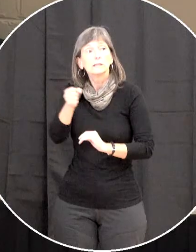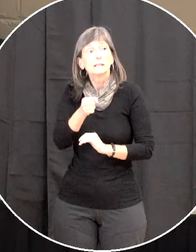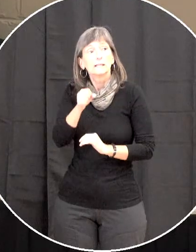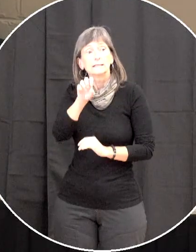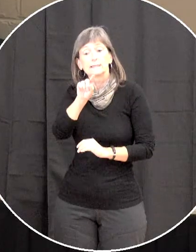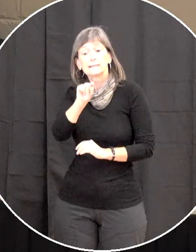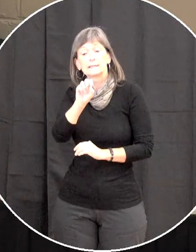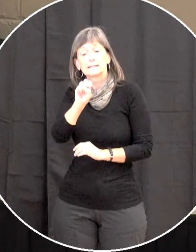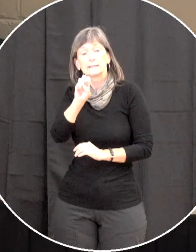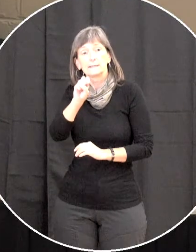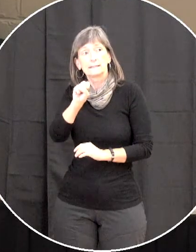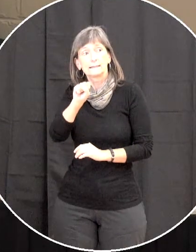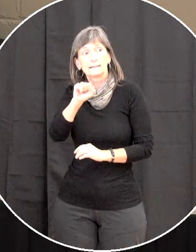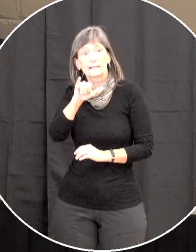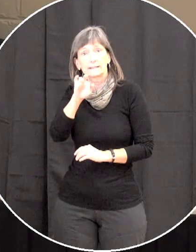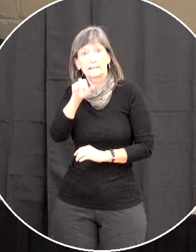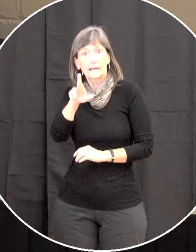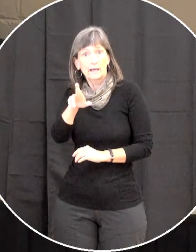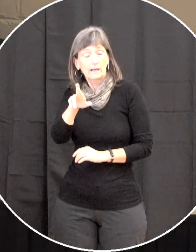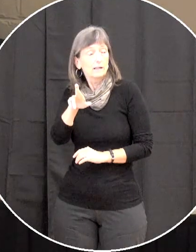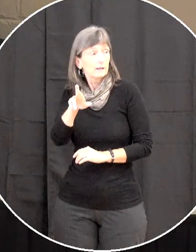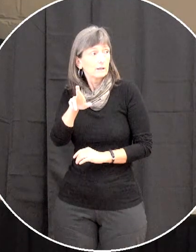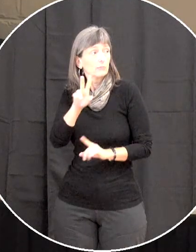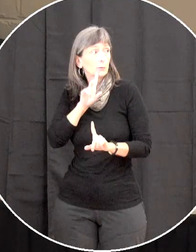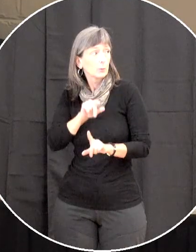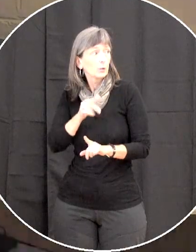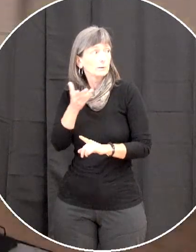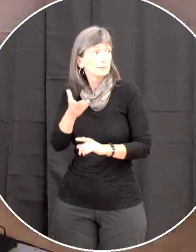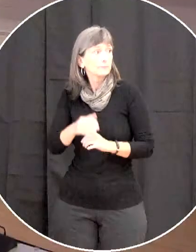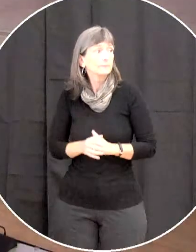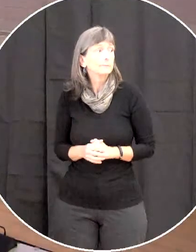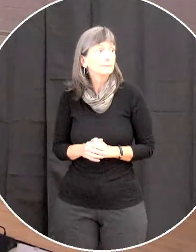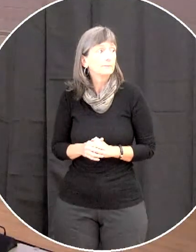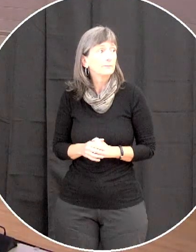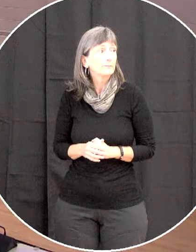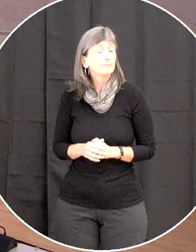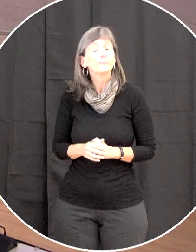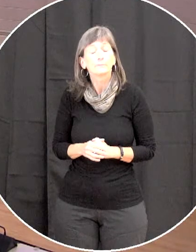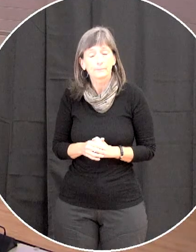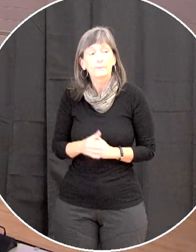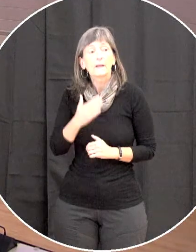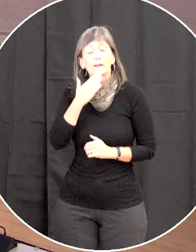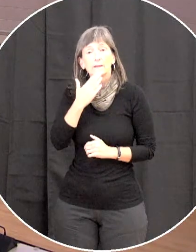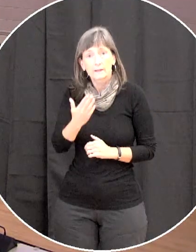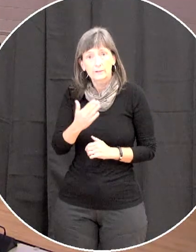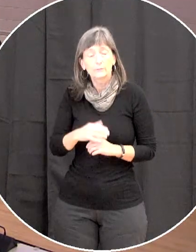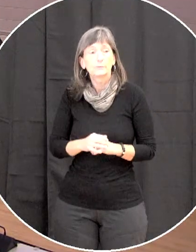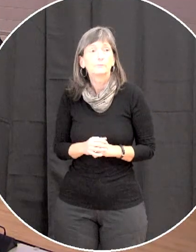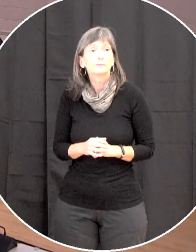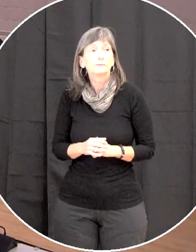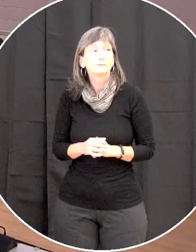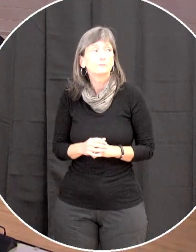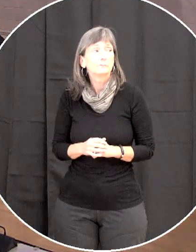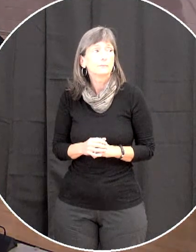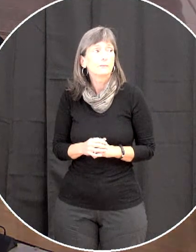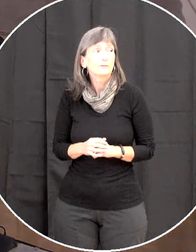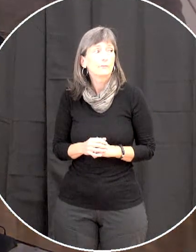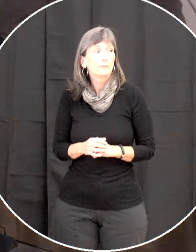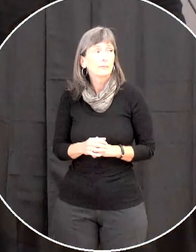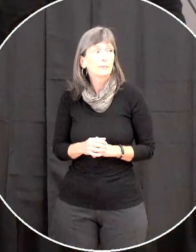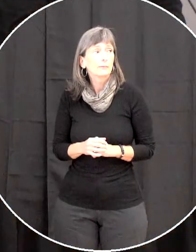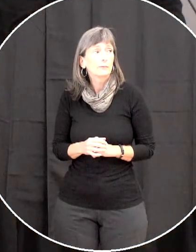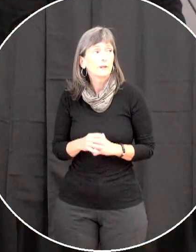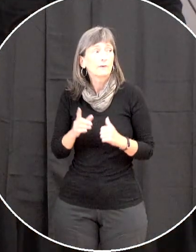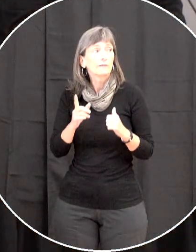to bring the report. Thank you, Mr. Chair. Before I get going, I have